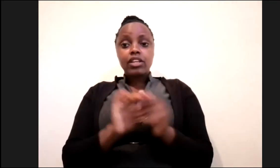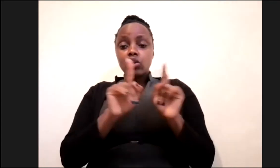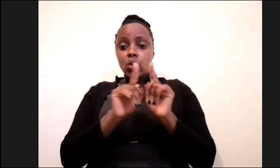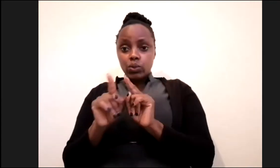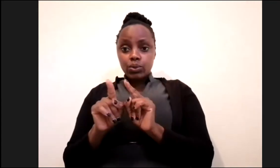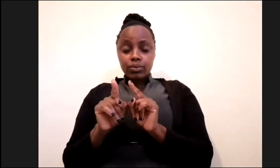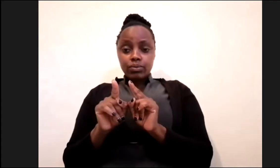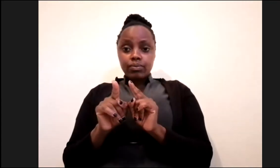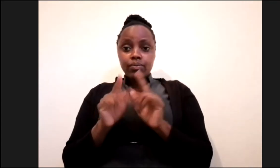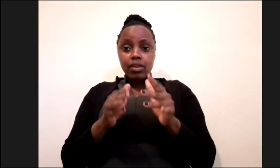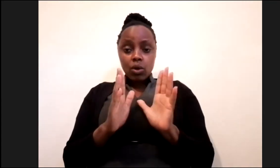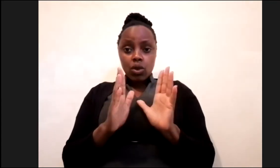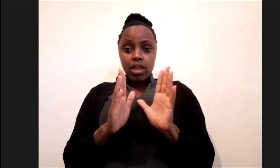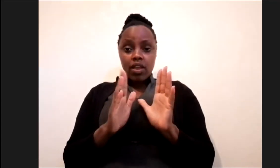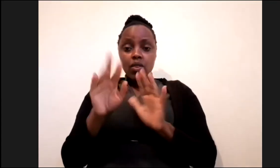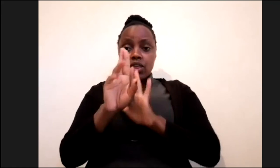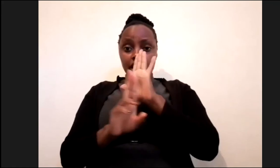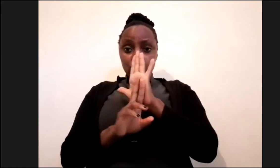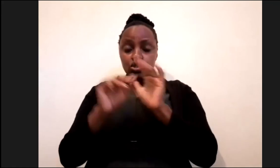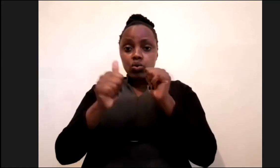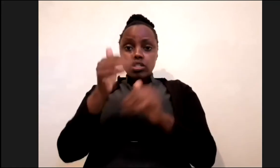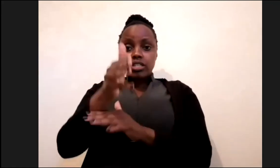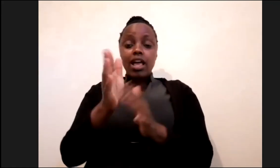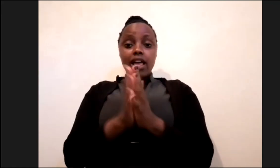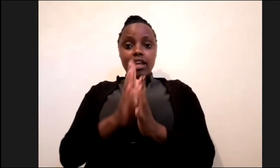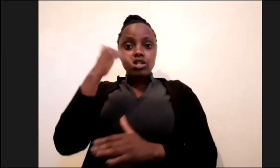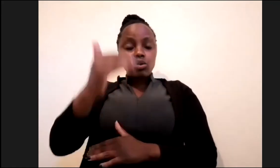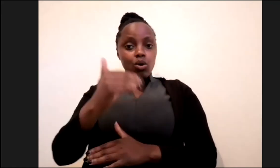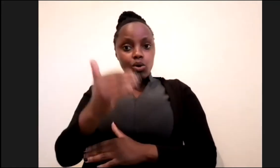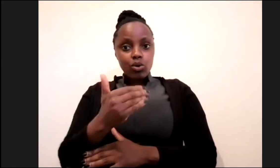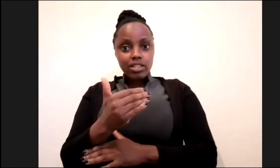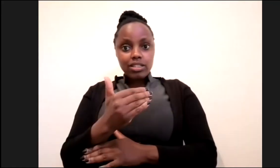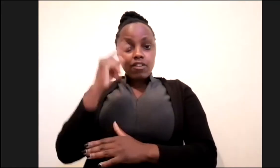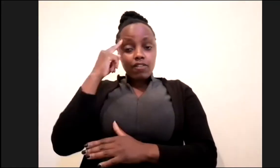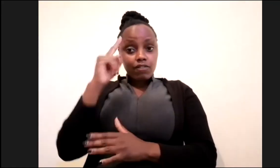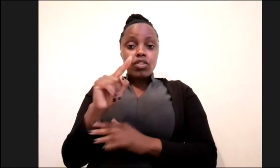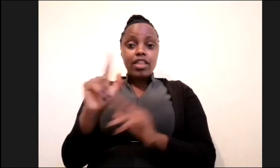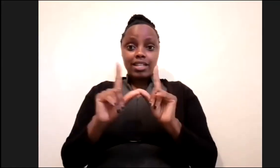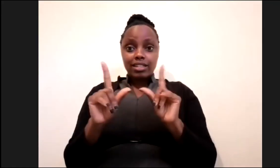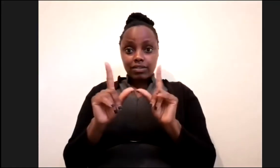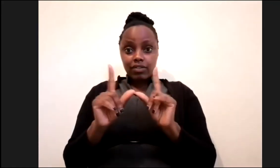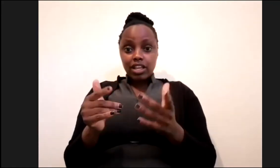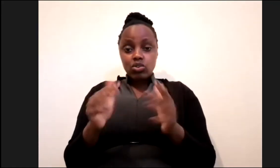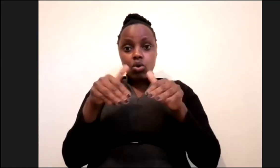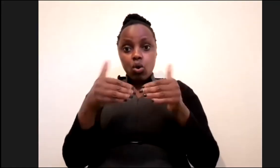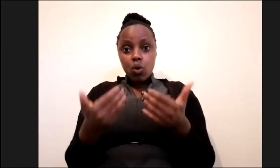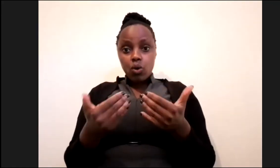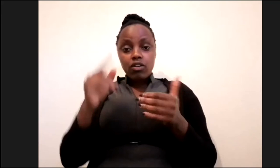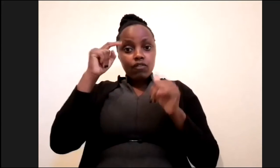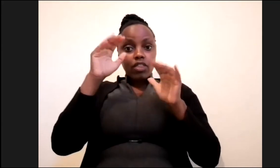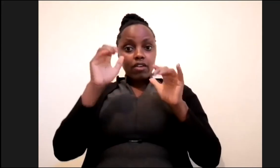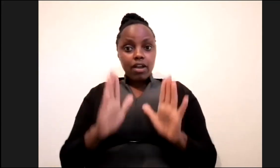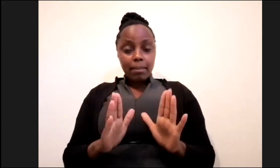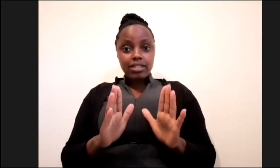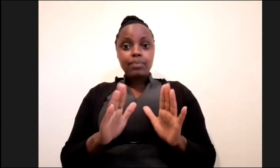The way the regulation is there is always in the view of certifications of the farmers. And